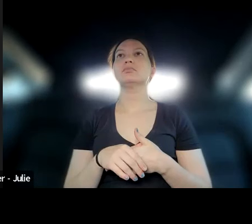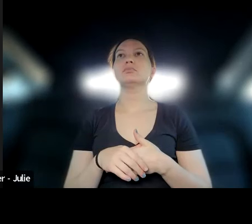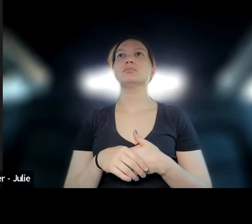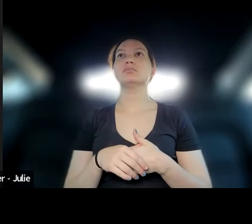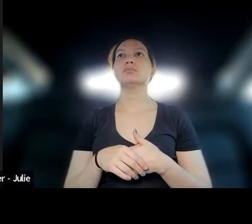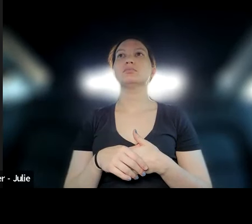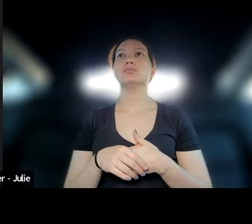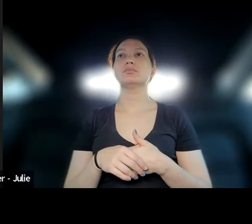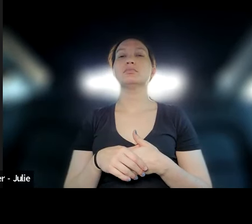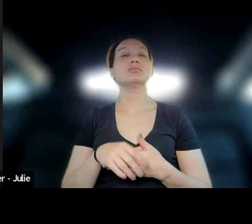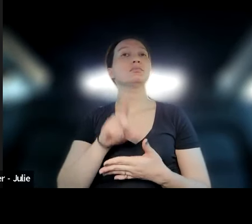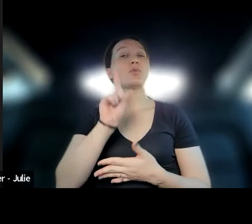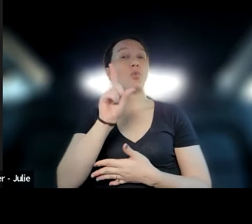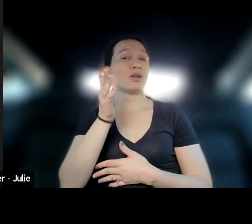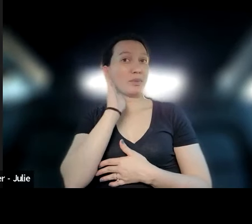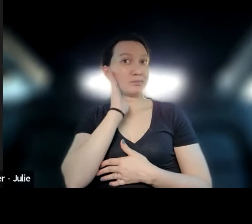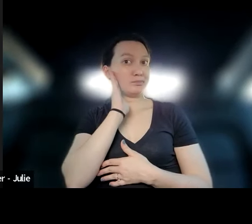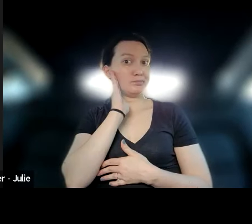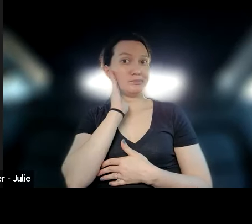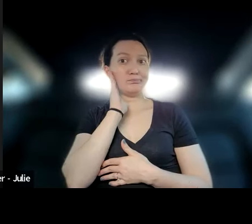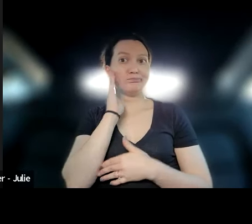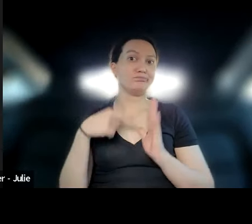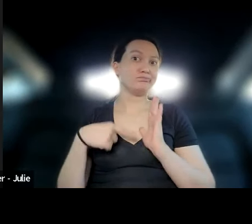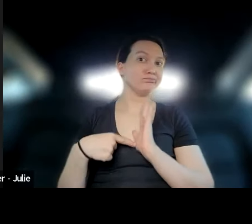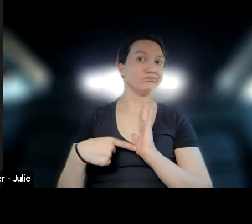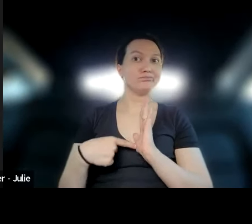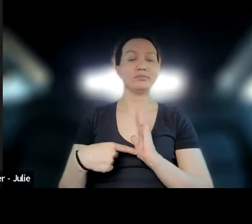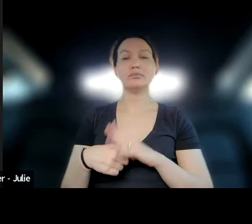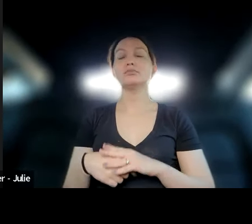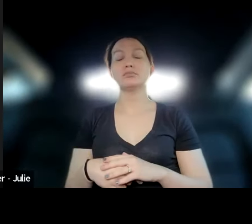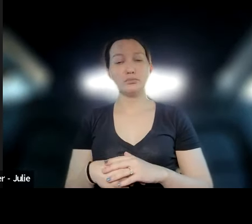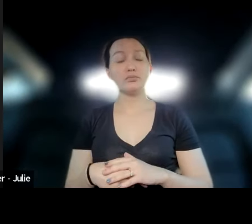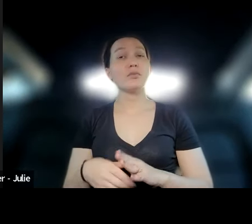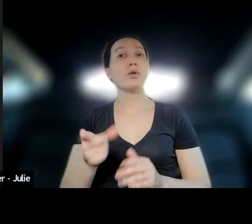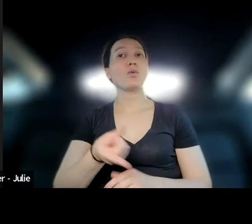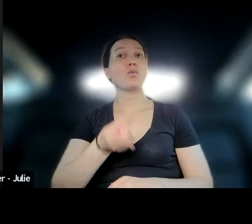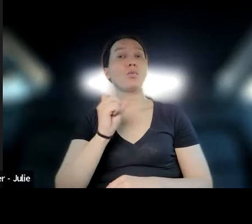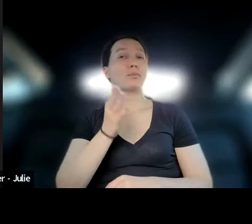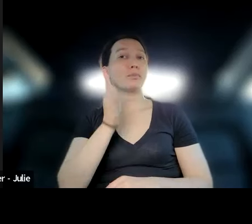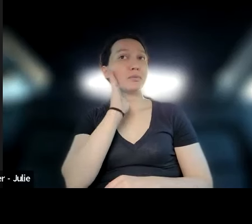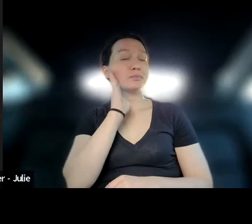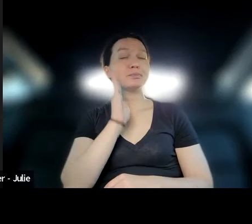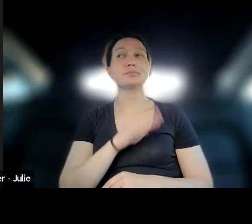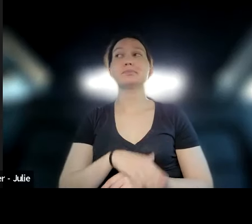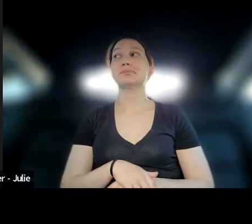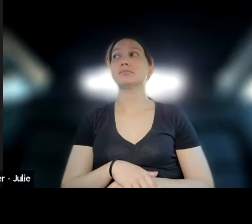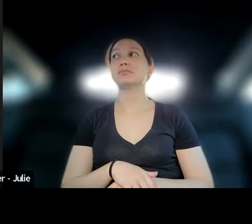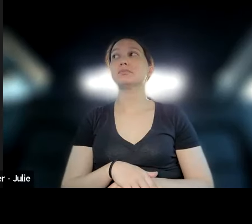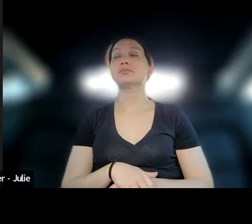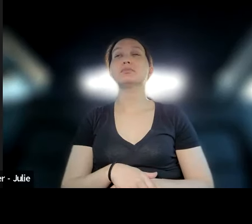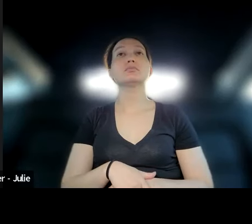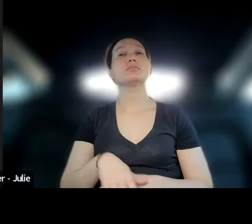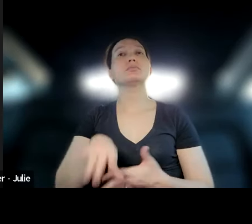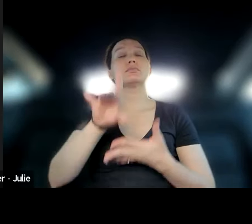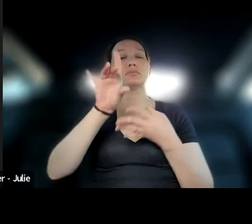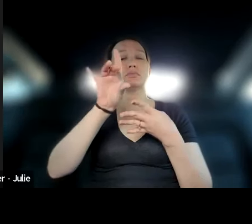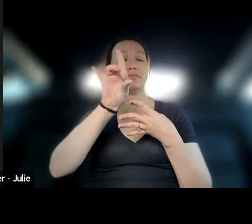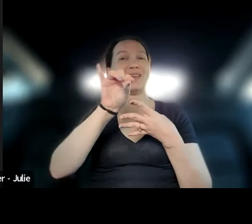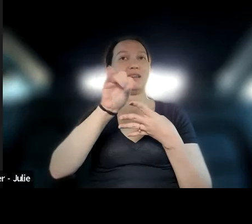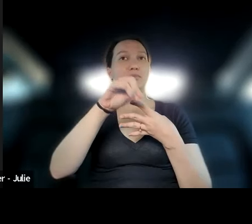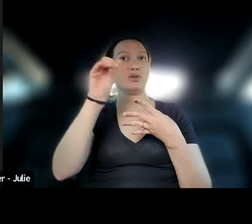for a 1-bedroom, just as kind of an example, a 1-bedroom for an 80% MFI